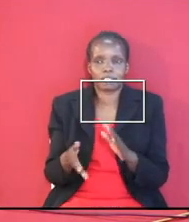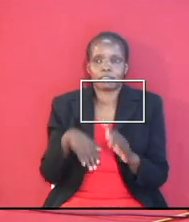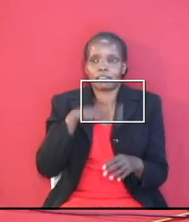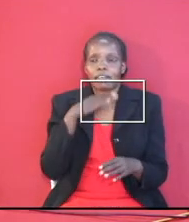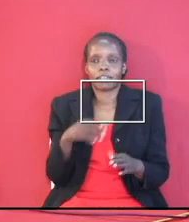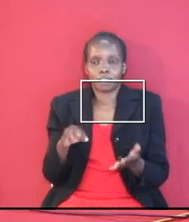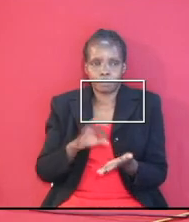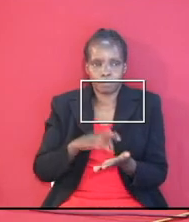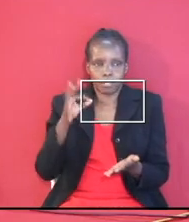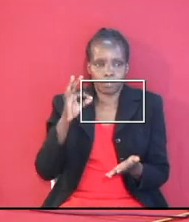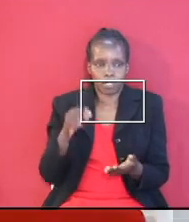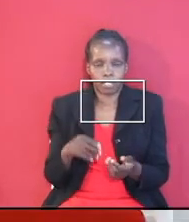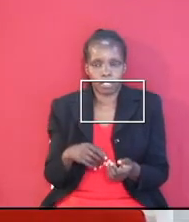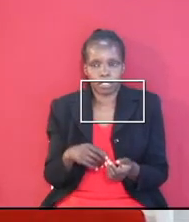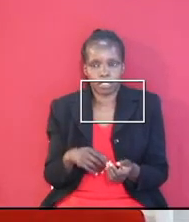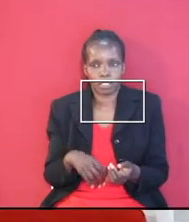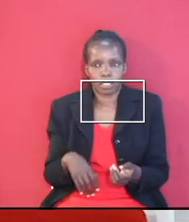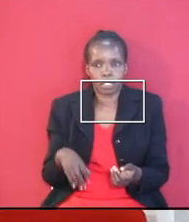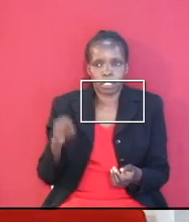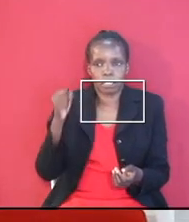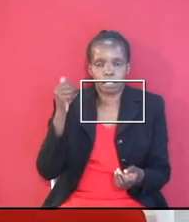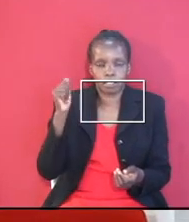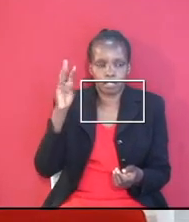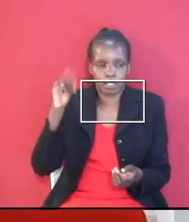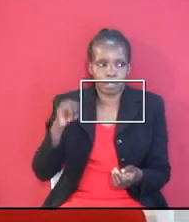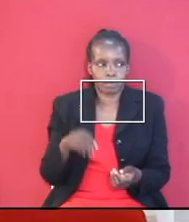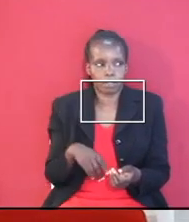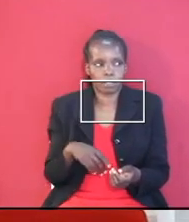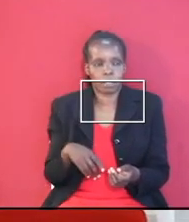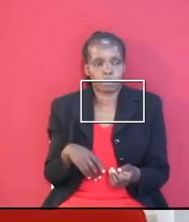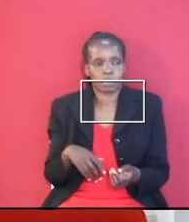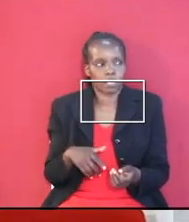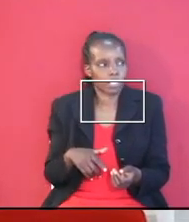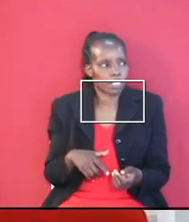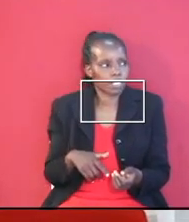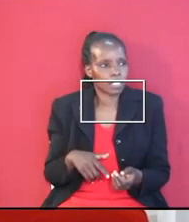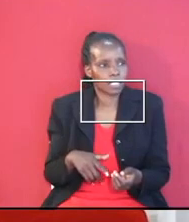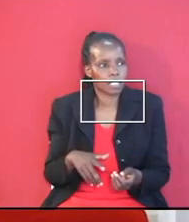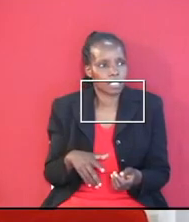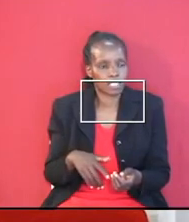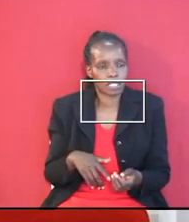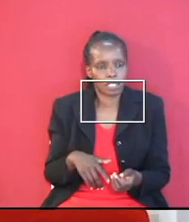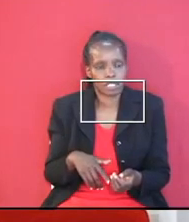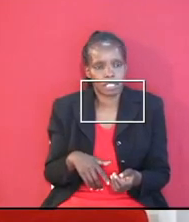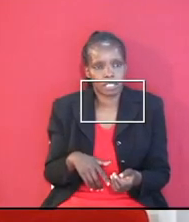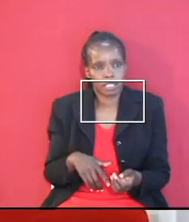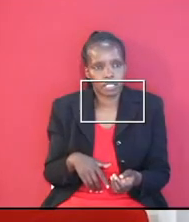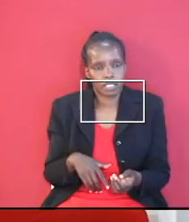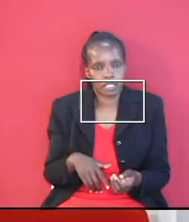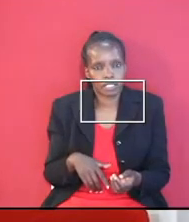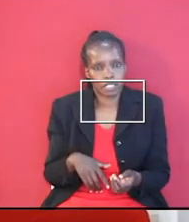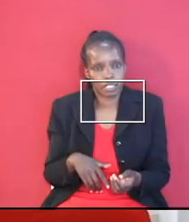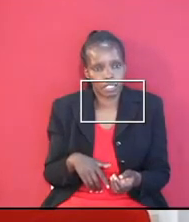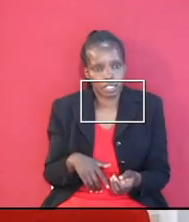Yes? Samson was not to reveal his strength, and he was told